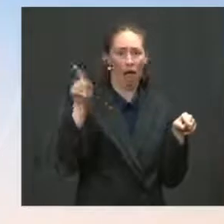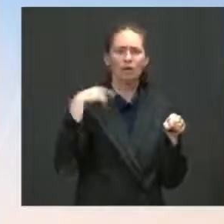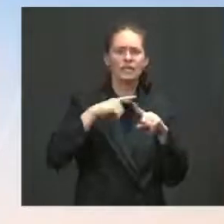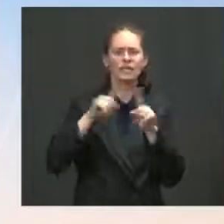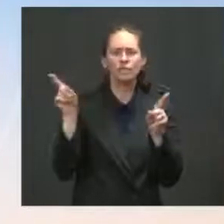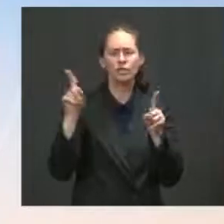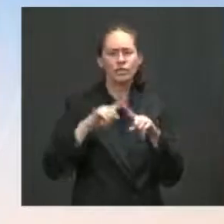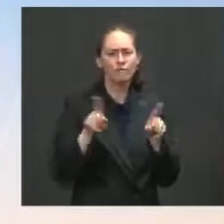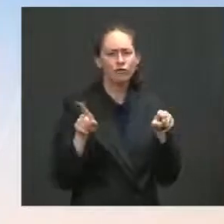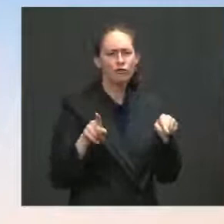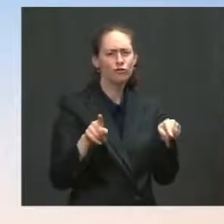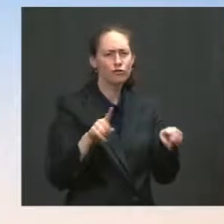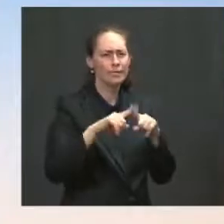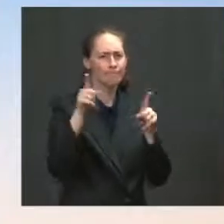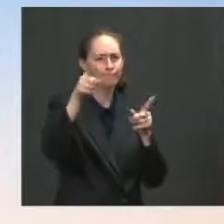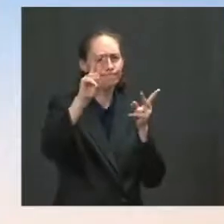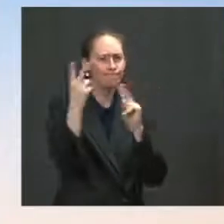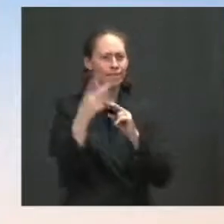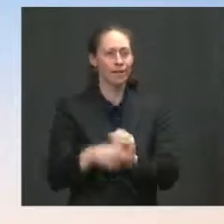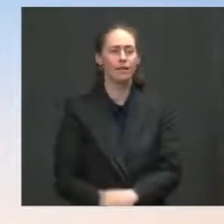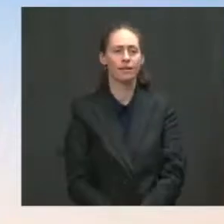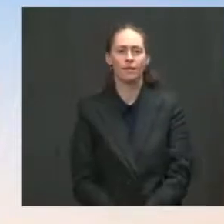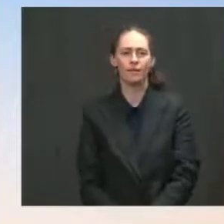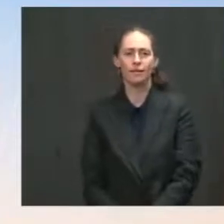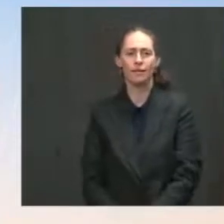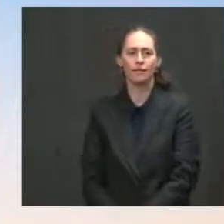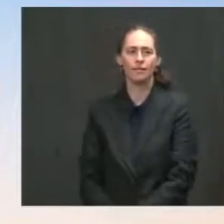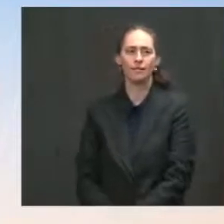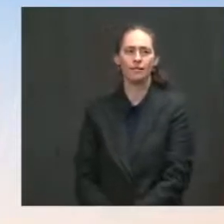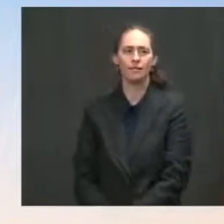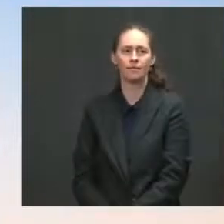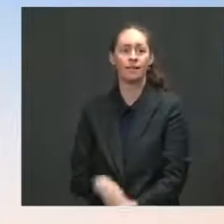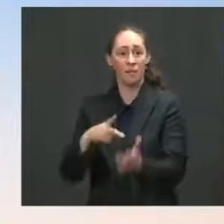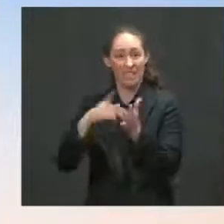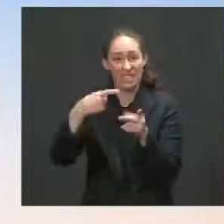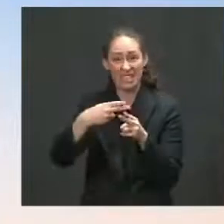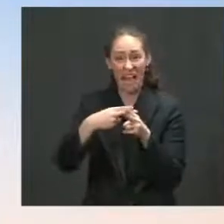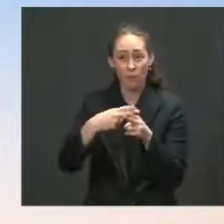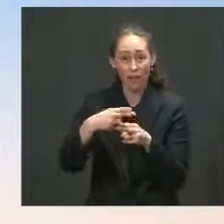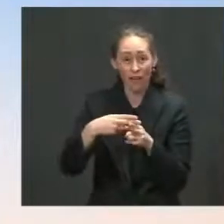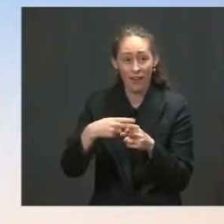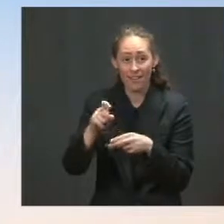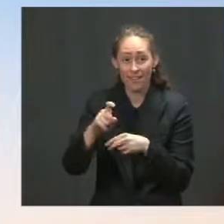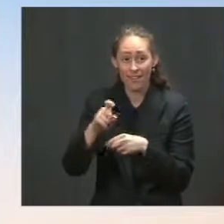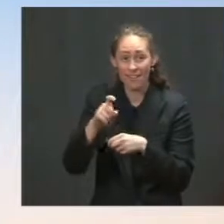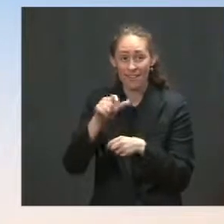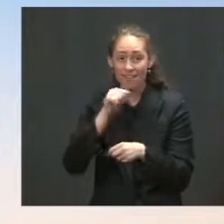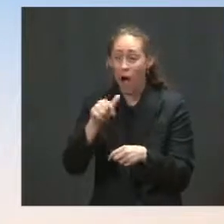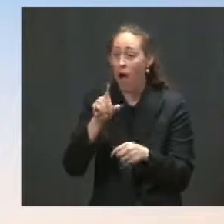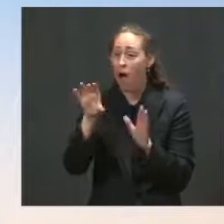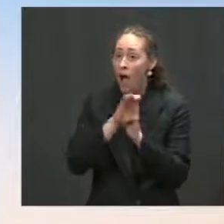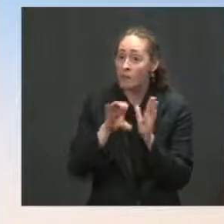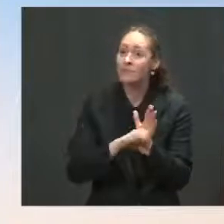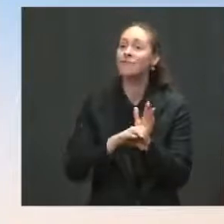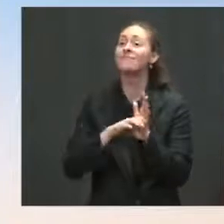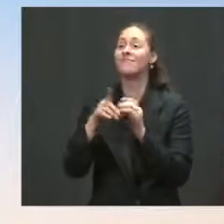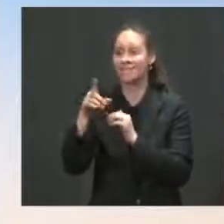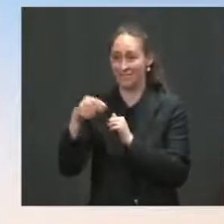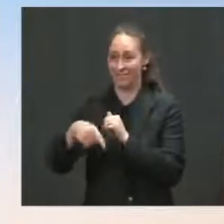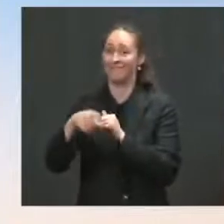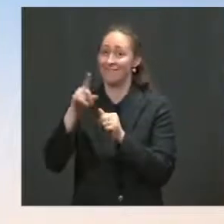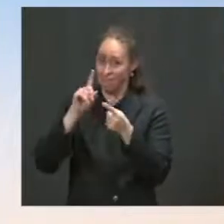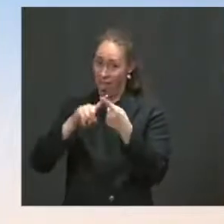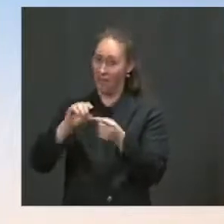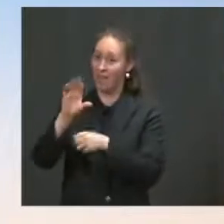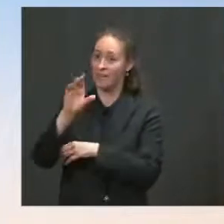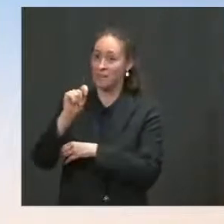open question about the constitutionality, but it is temporary. It was extended until October 3rd. So it's still a question of whether or not this is constitutional, but